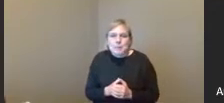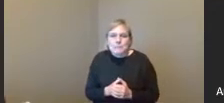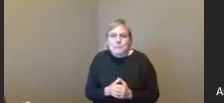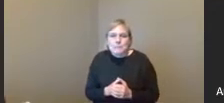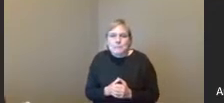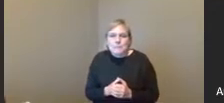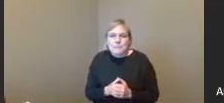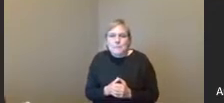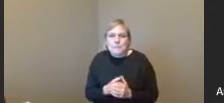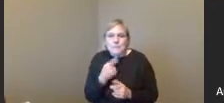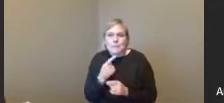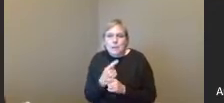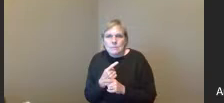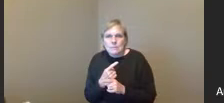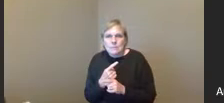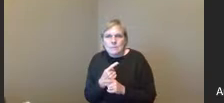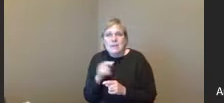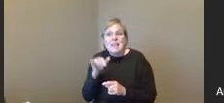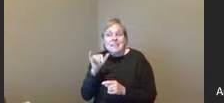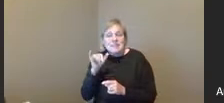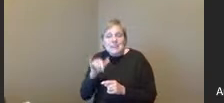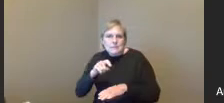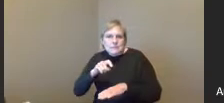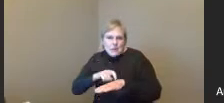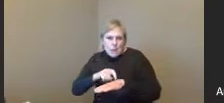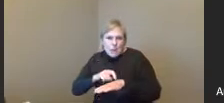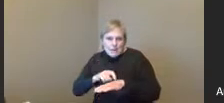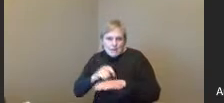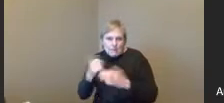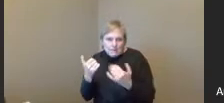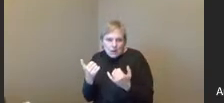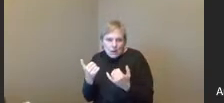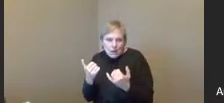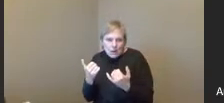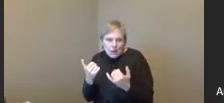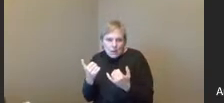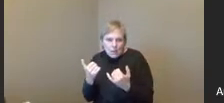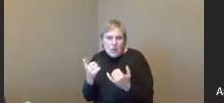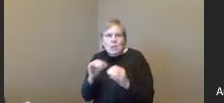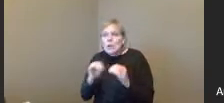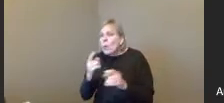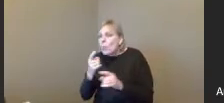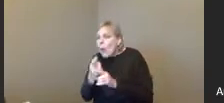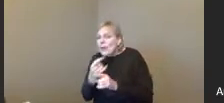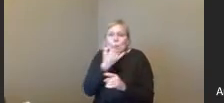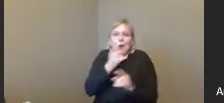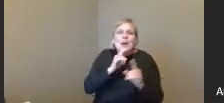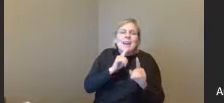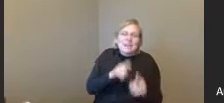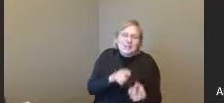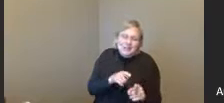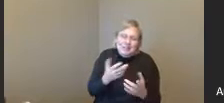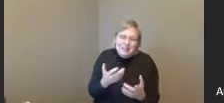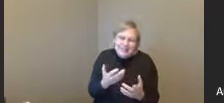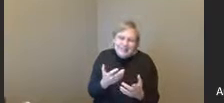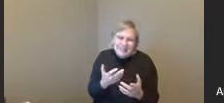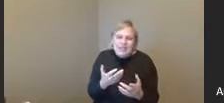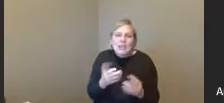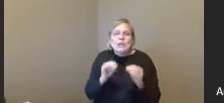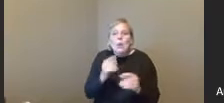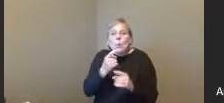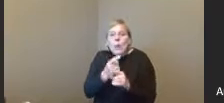No, absolutely. This is the time, and like you said, there's no right or wrong answer. There's